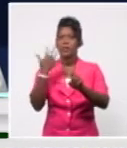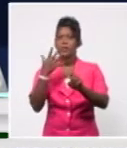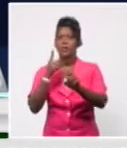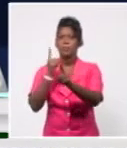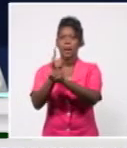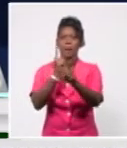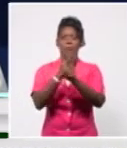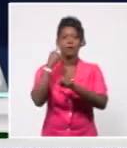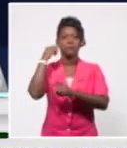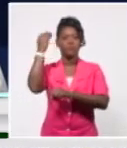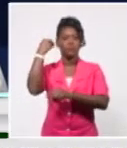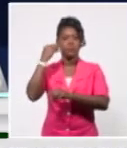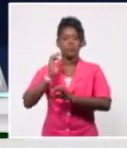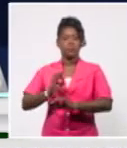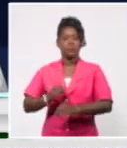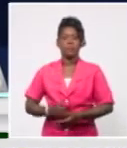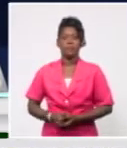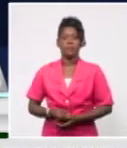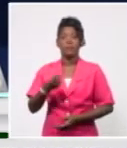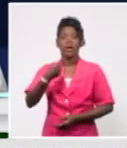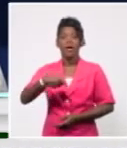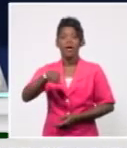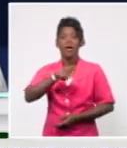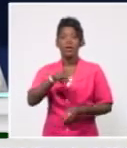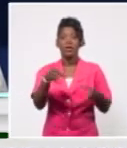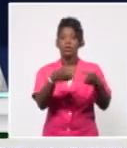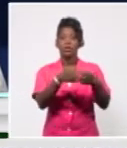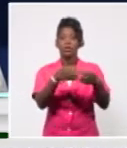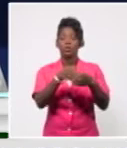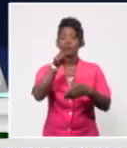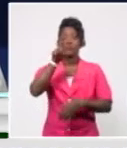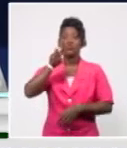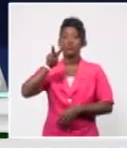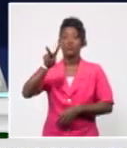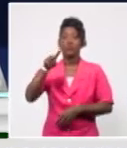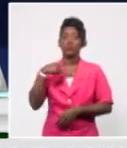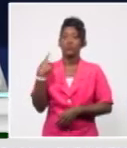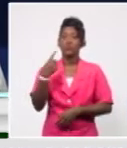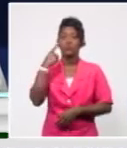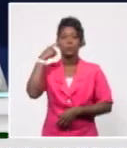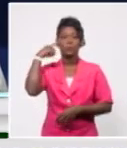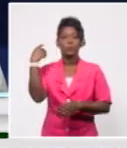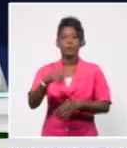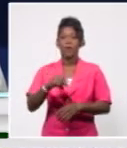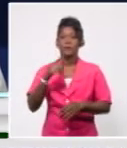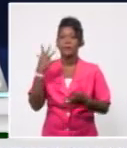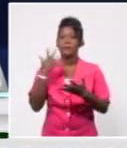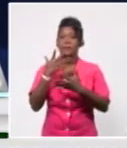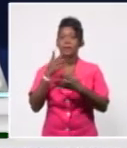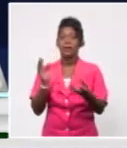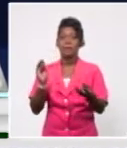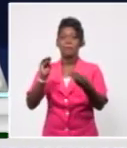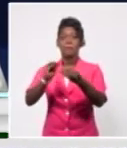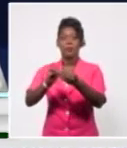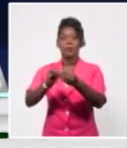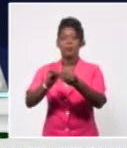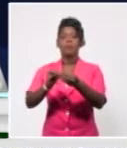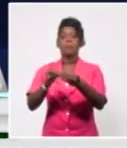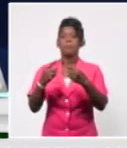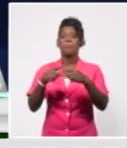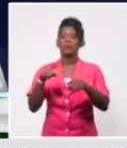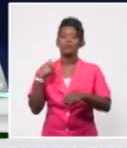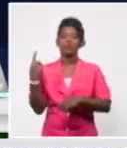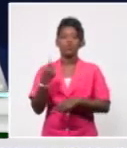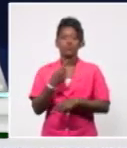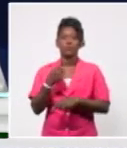representing 50.2% of all diagnosed cases since the pandemic began. As we